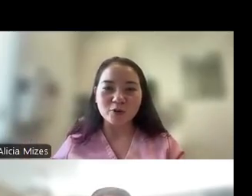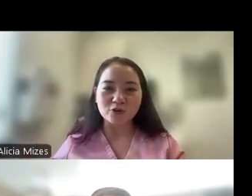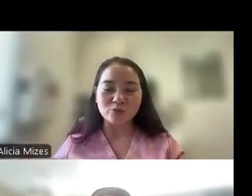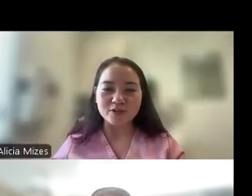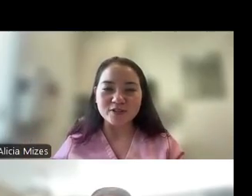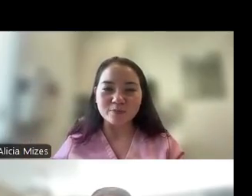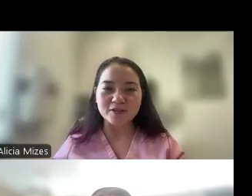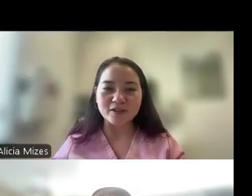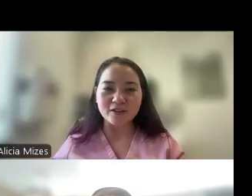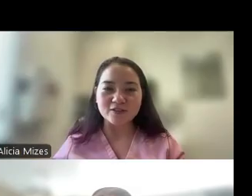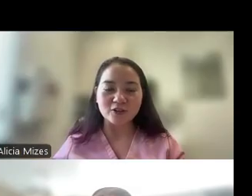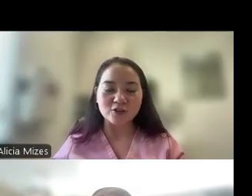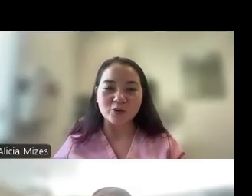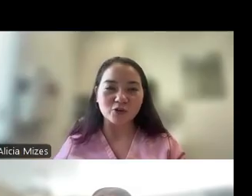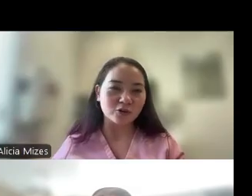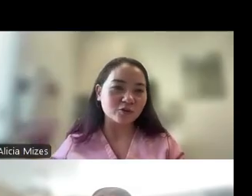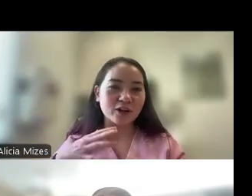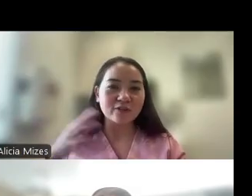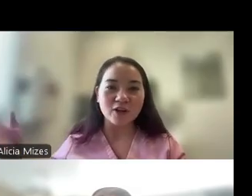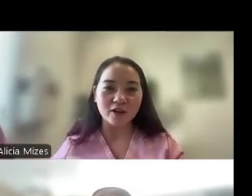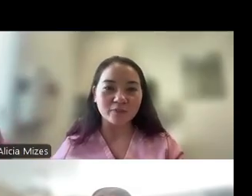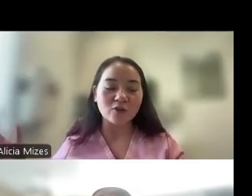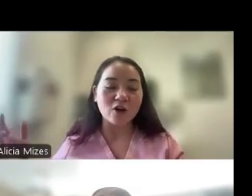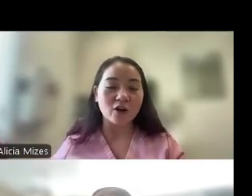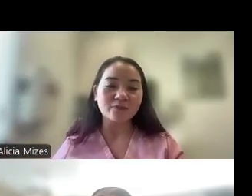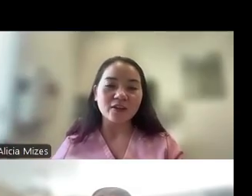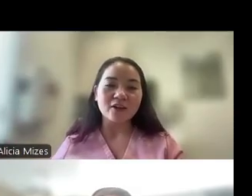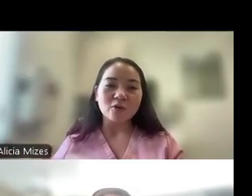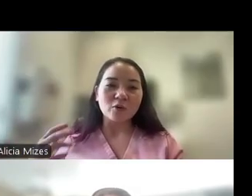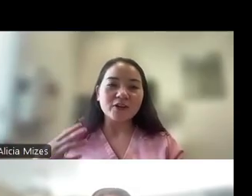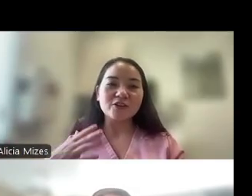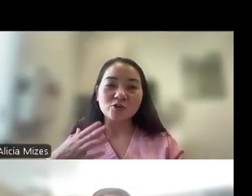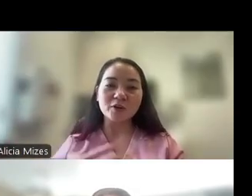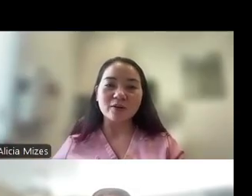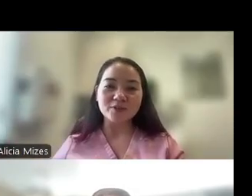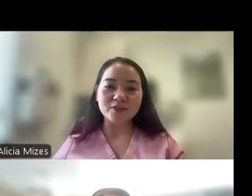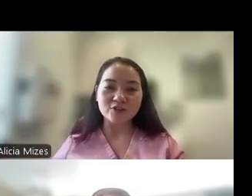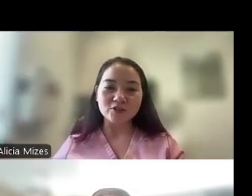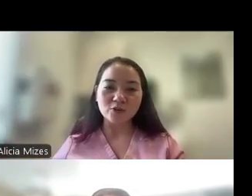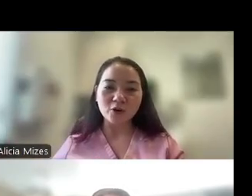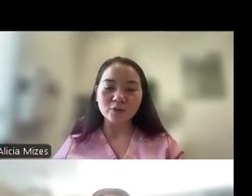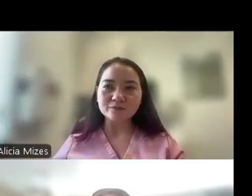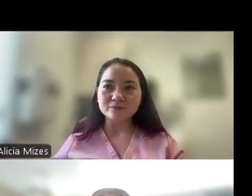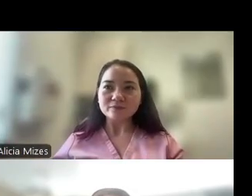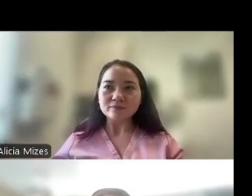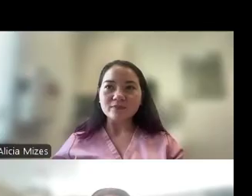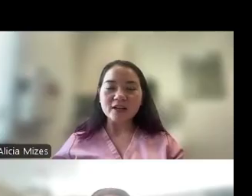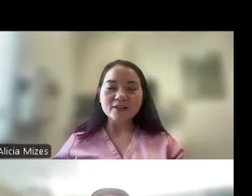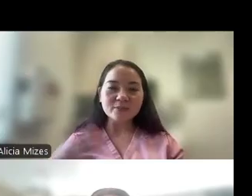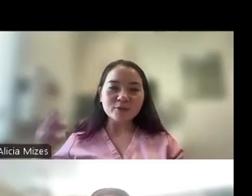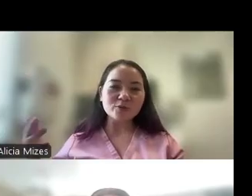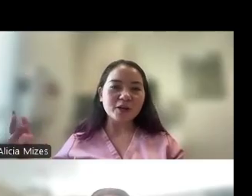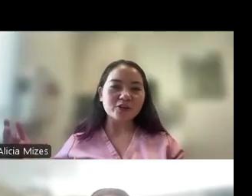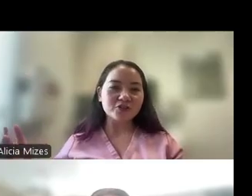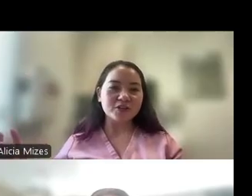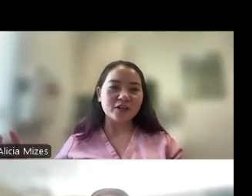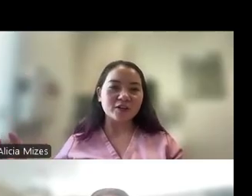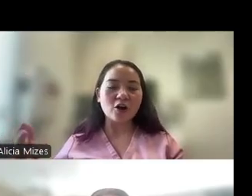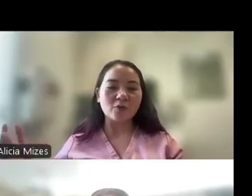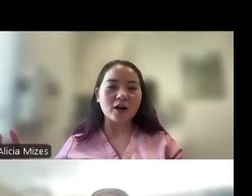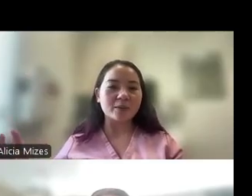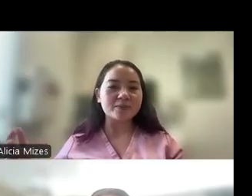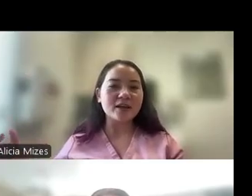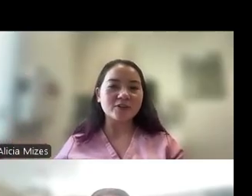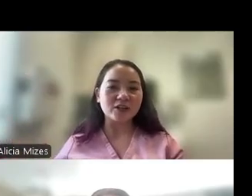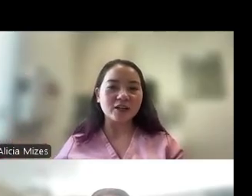sun exposure risk is based on sun exposure lifetime long. One thing I do want to emphasize too, though, and sometimes we'll have patients who say, like,